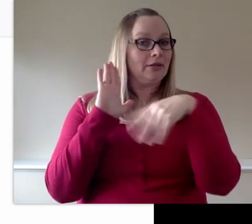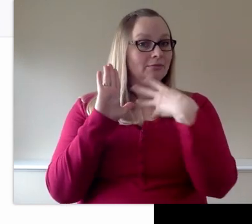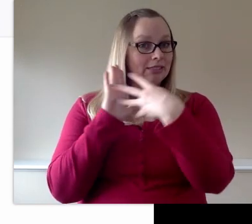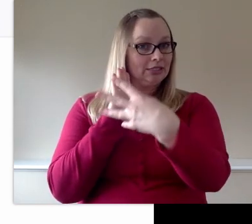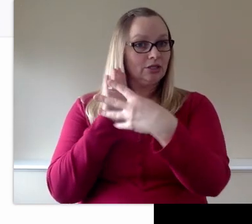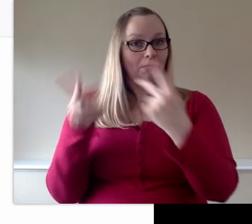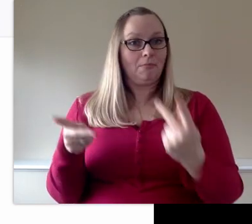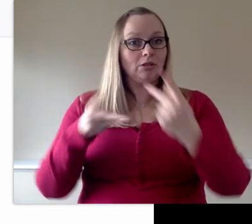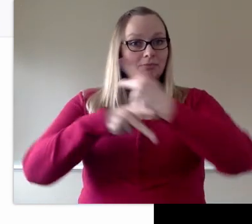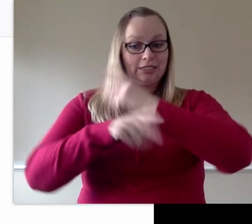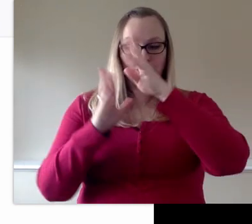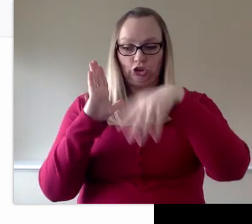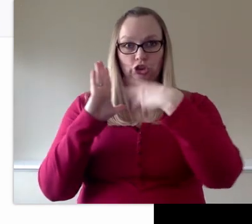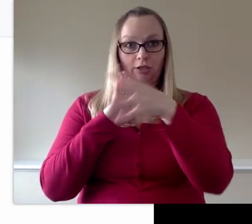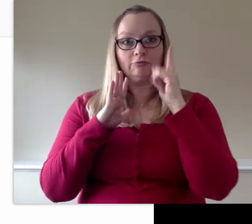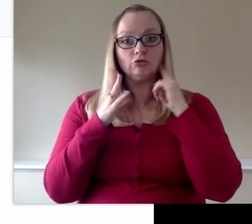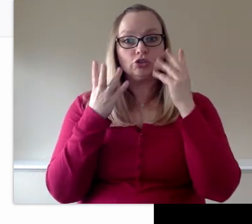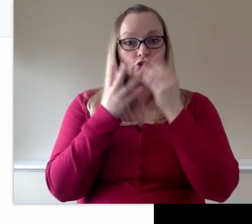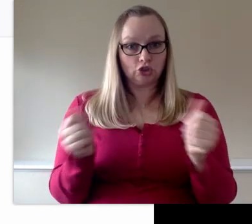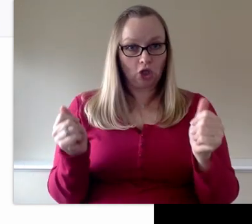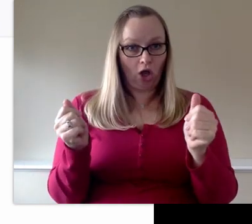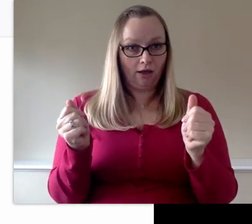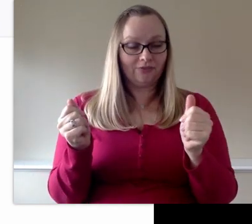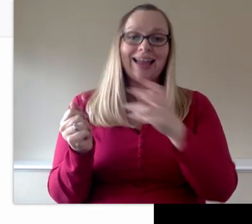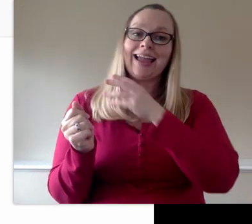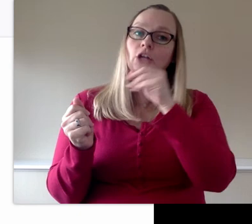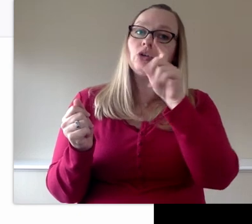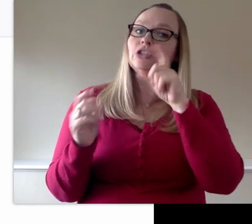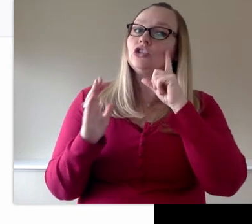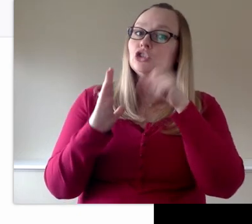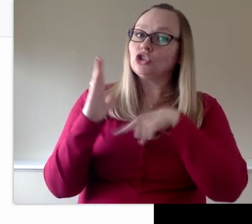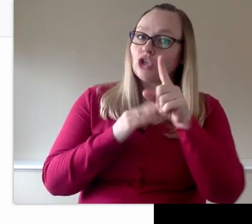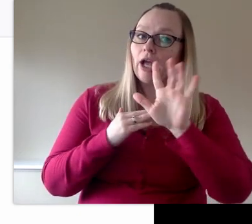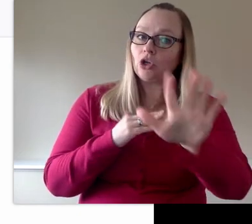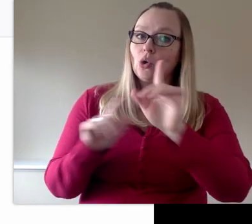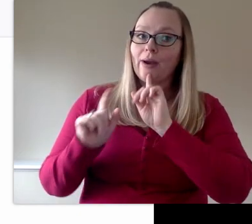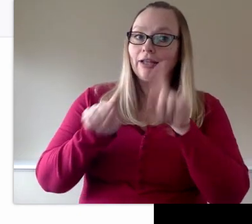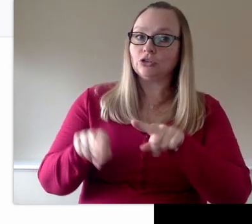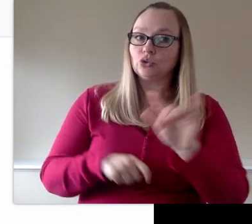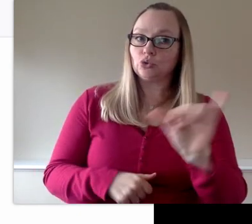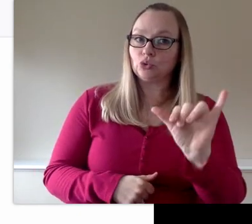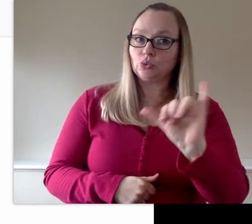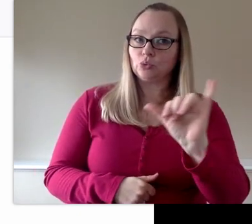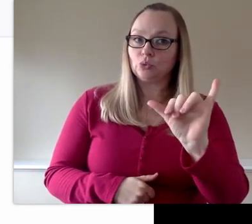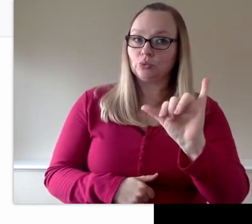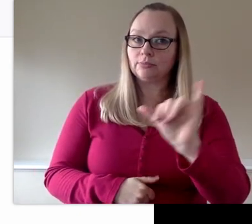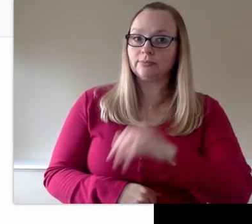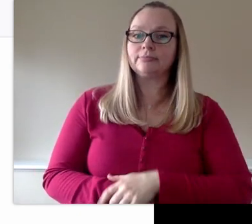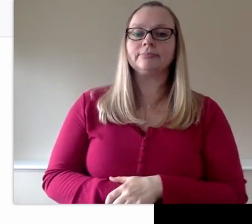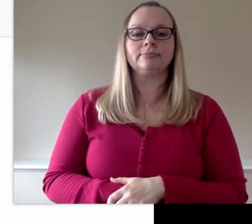multiplication chart to solve them, and you are also going to be checking your answers.